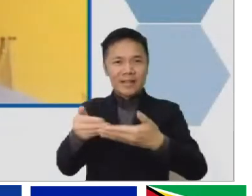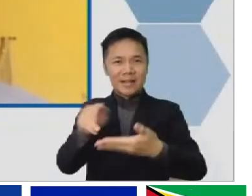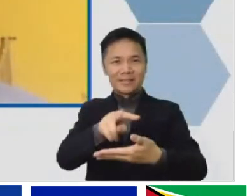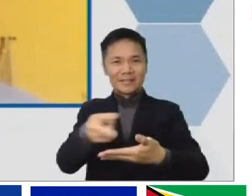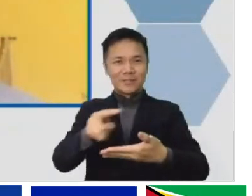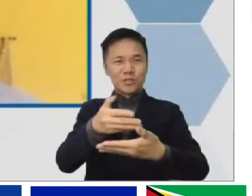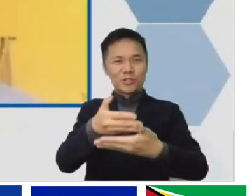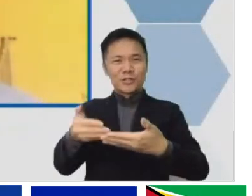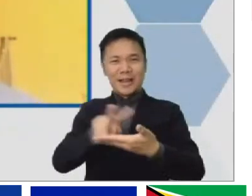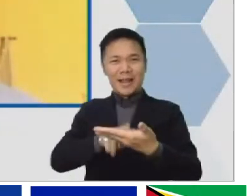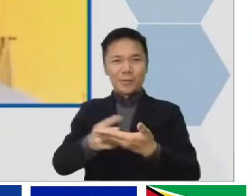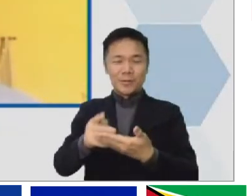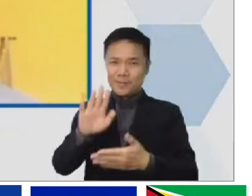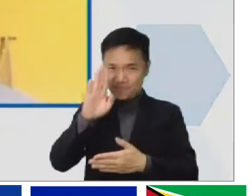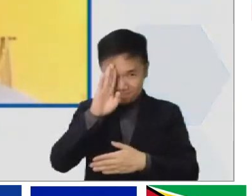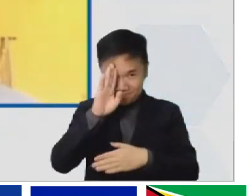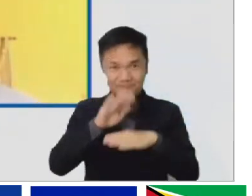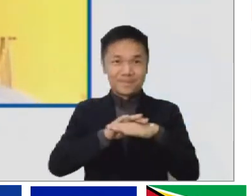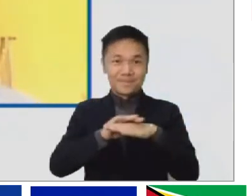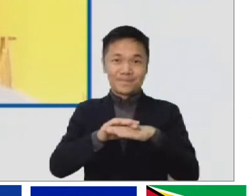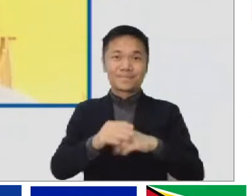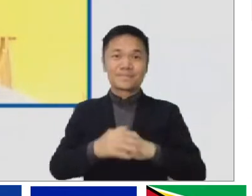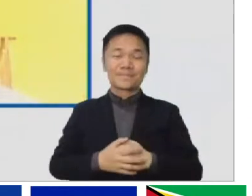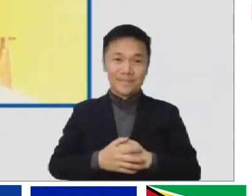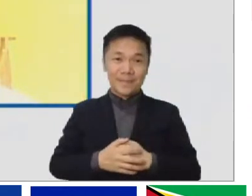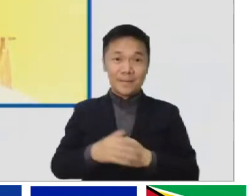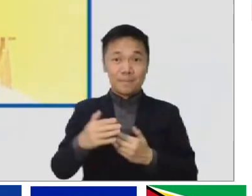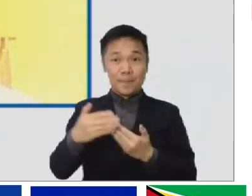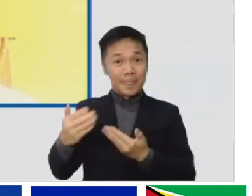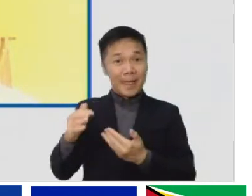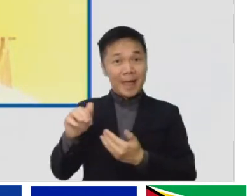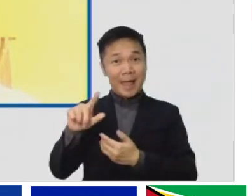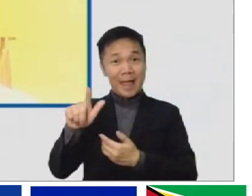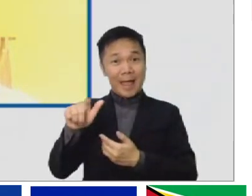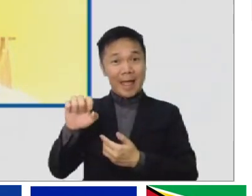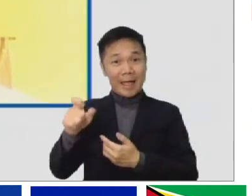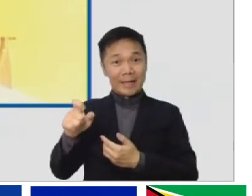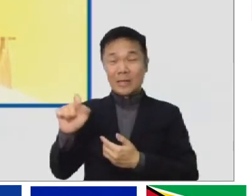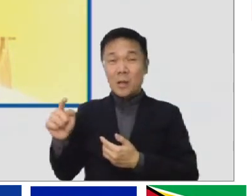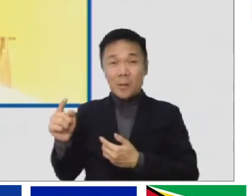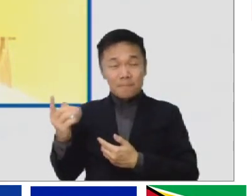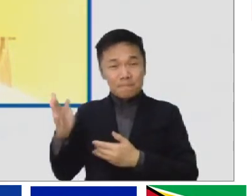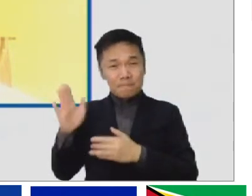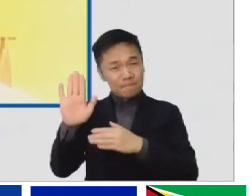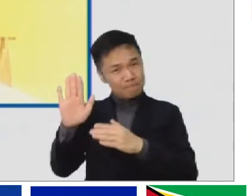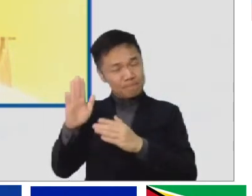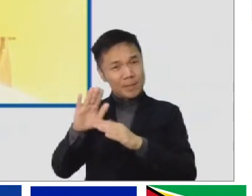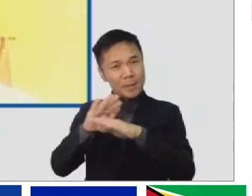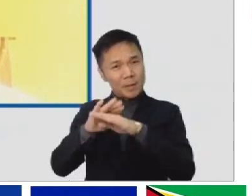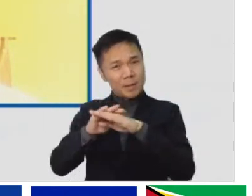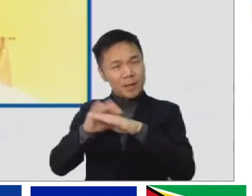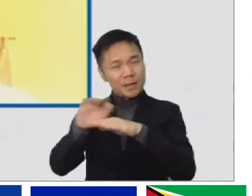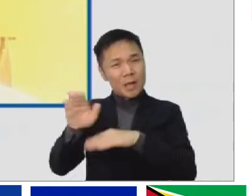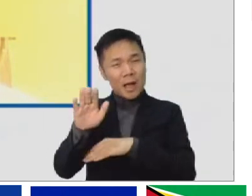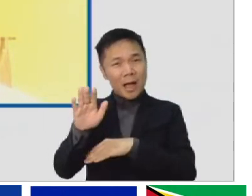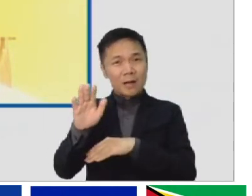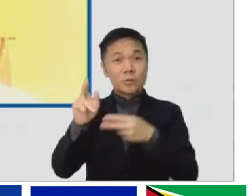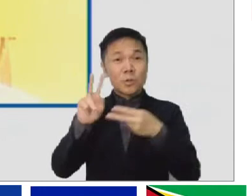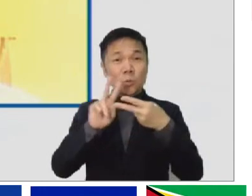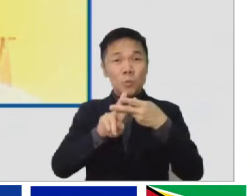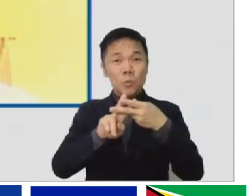you, Alex. Maybe I could ask you just to repeat once more the code for getting into Slido,